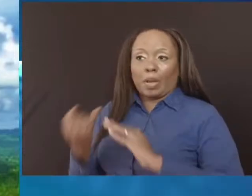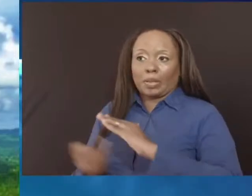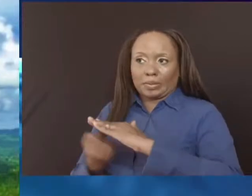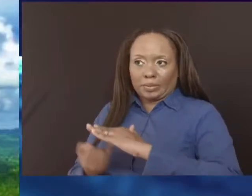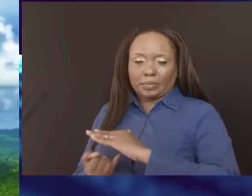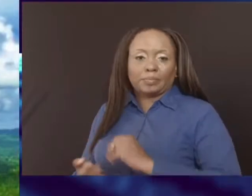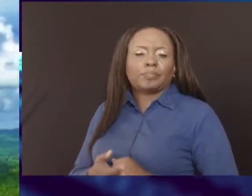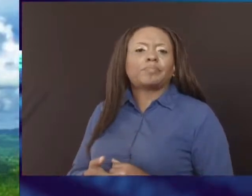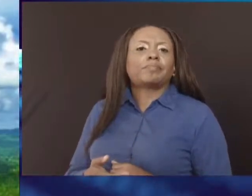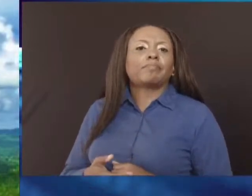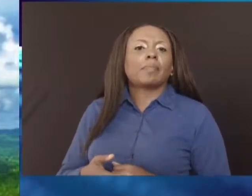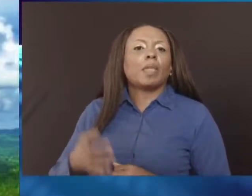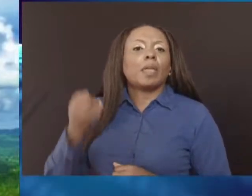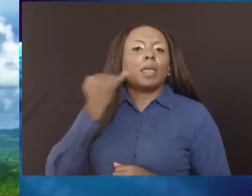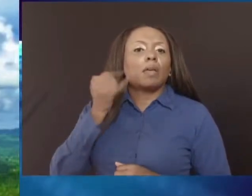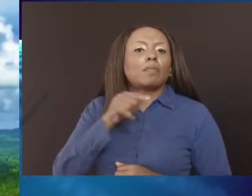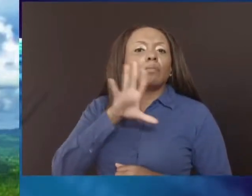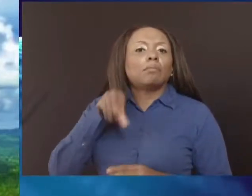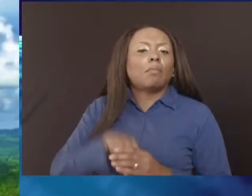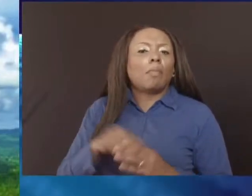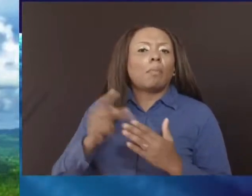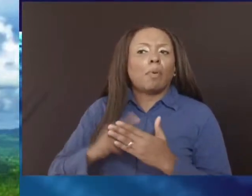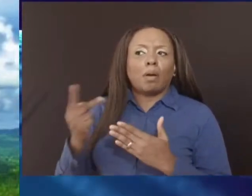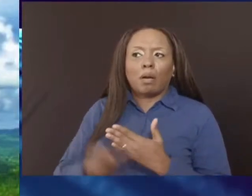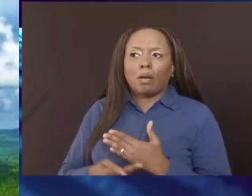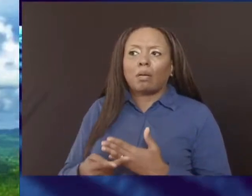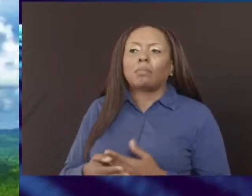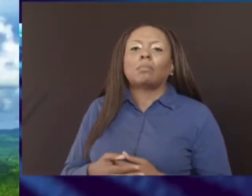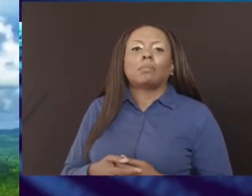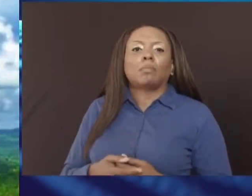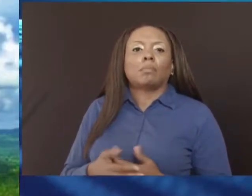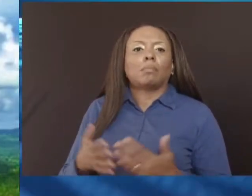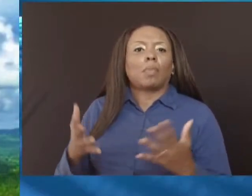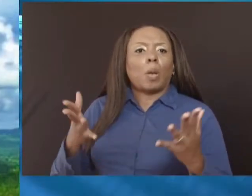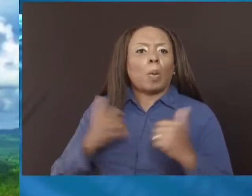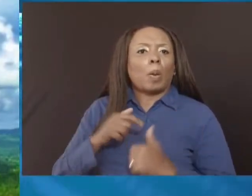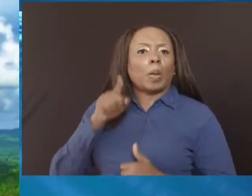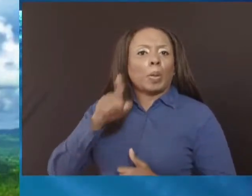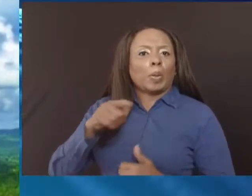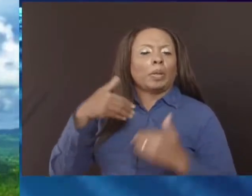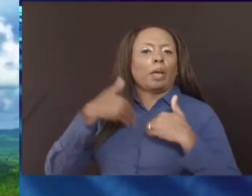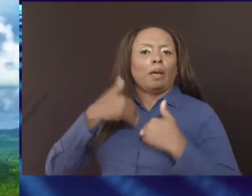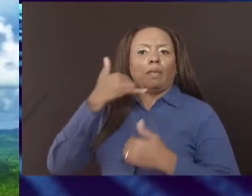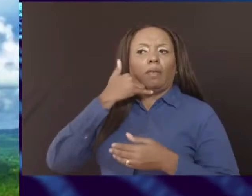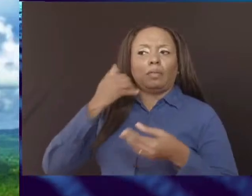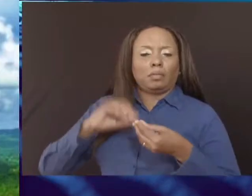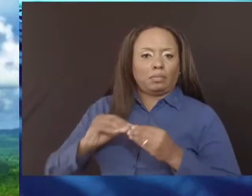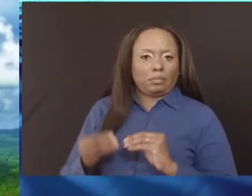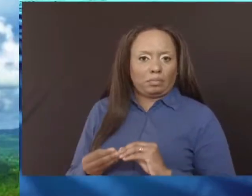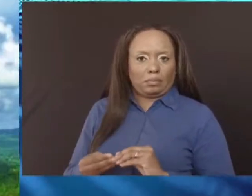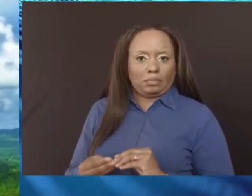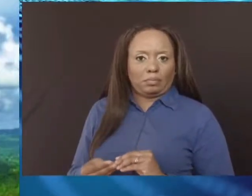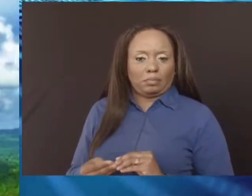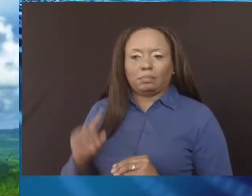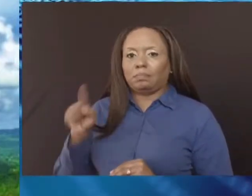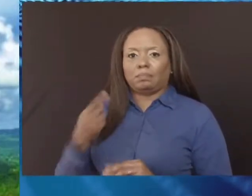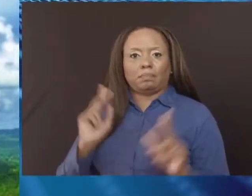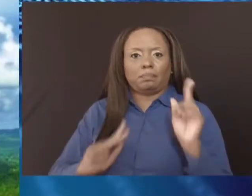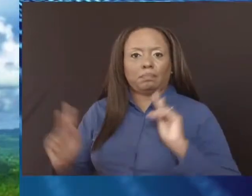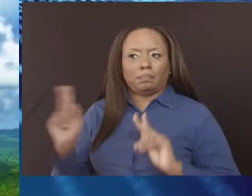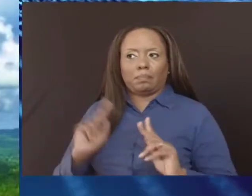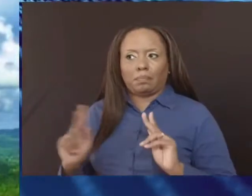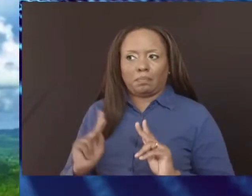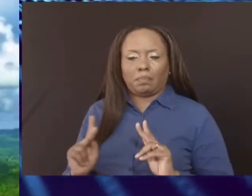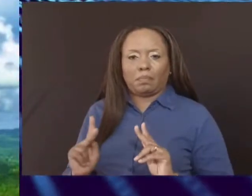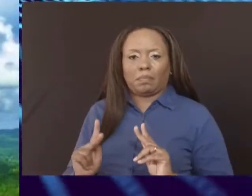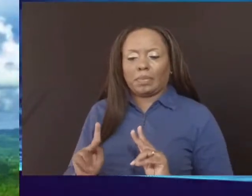So essentially, if you're in the program, we want to give you this number. And that will be available for persons within home isolation within